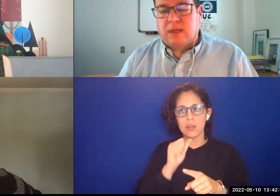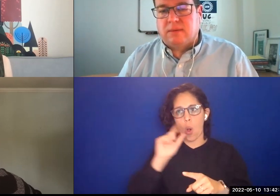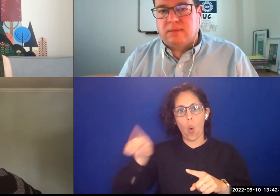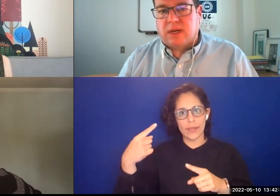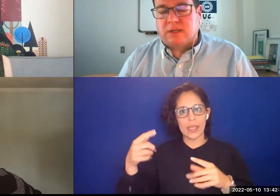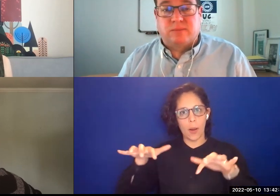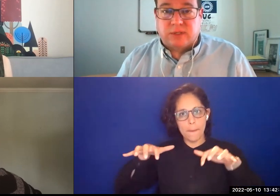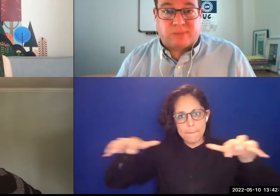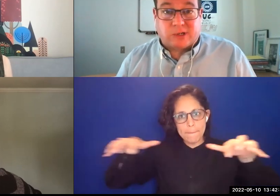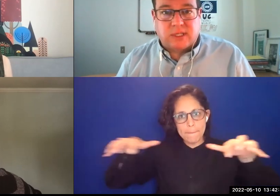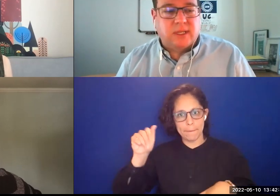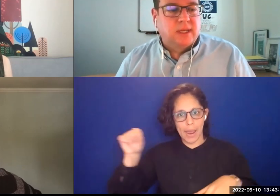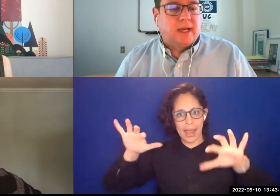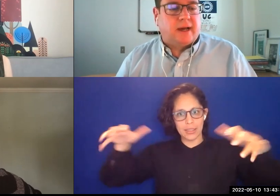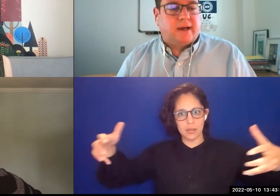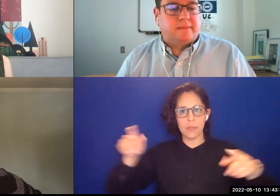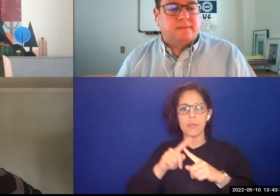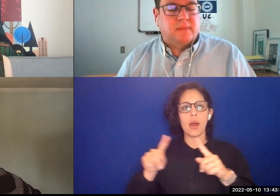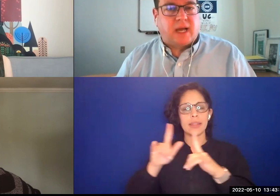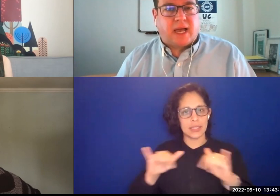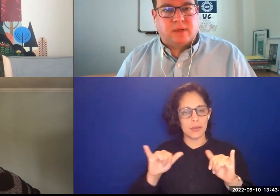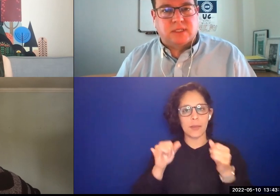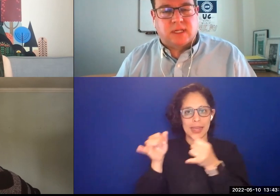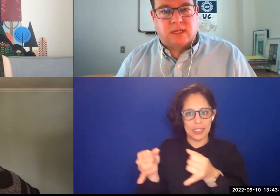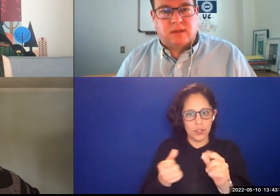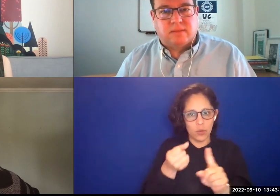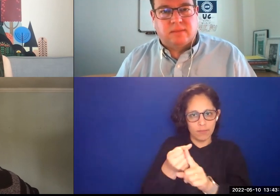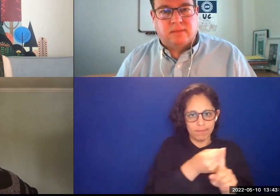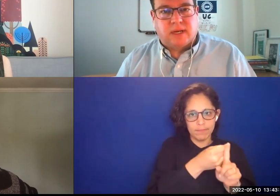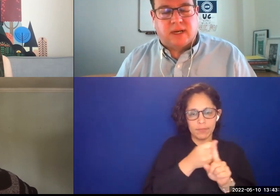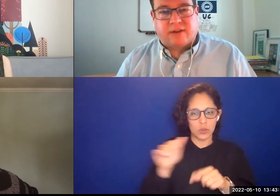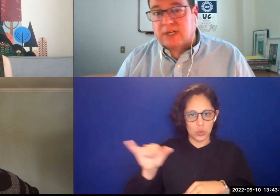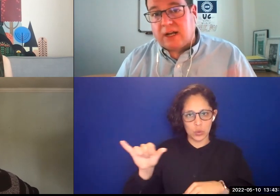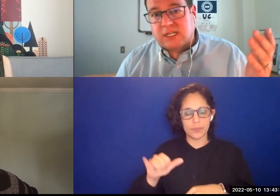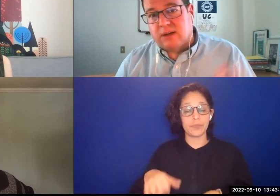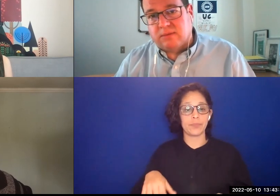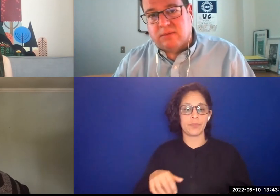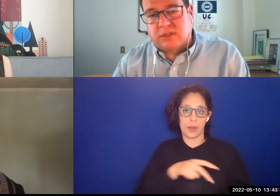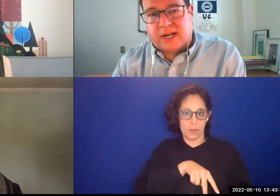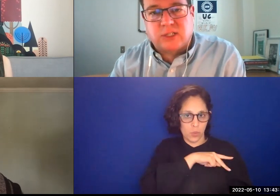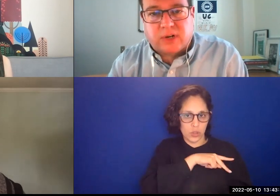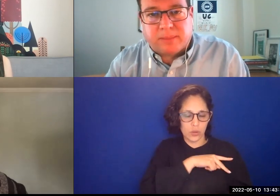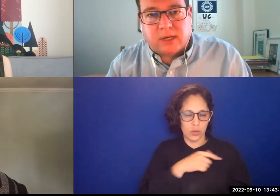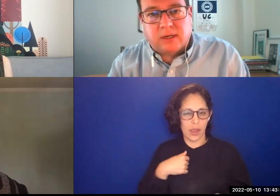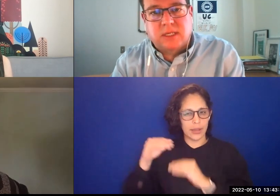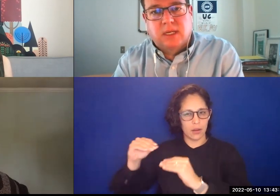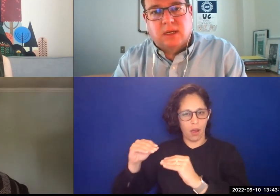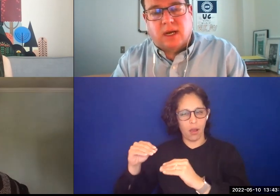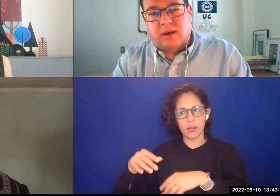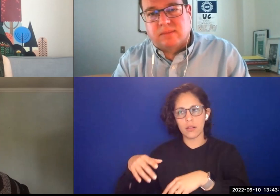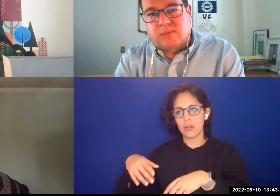me, personally, I was in a, after college, I taught high school for a couple of